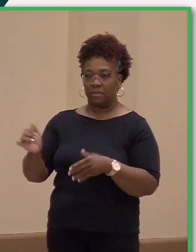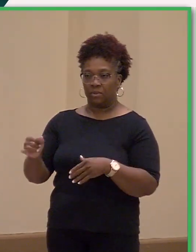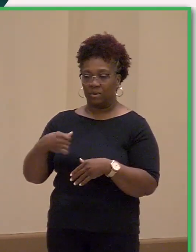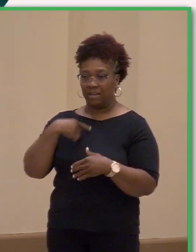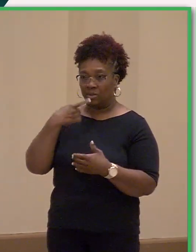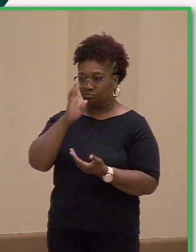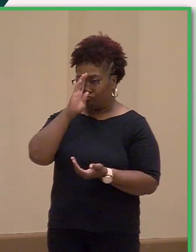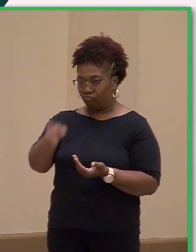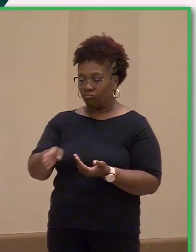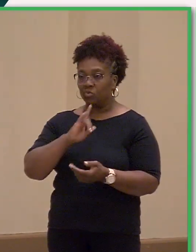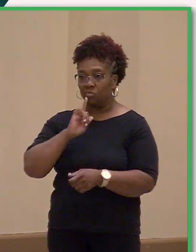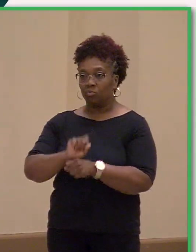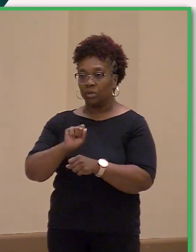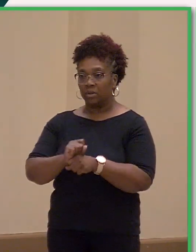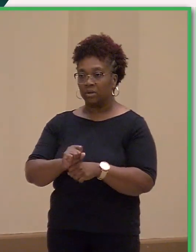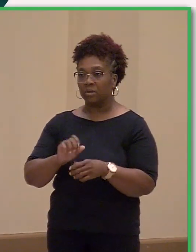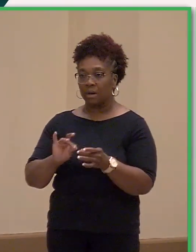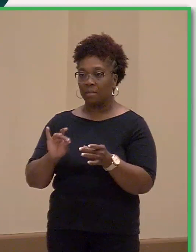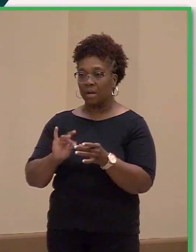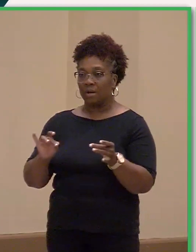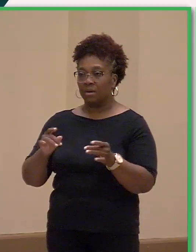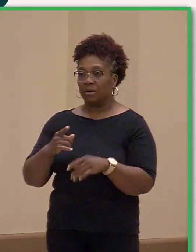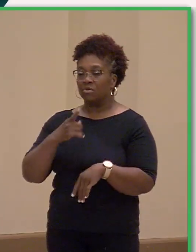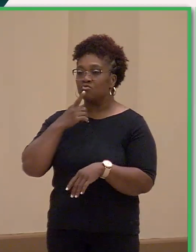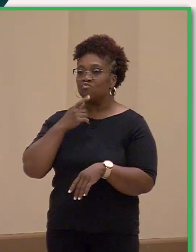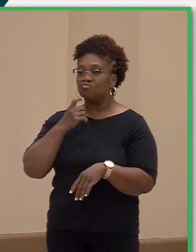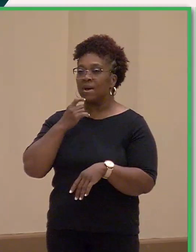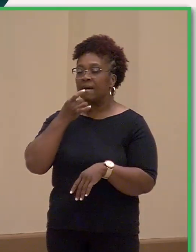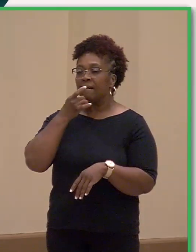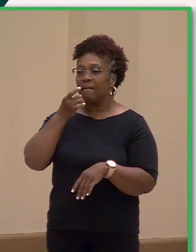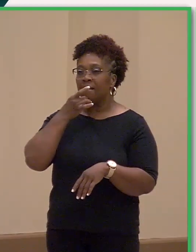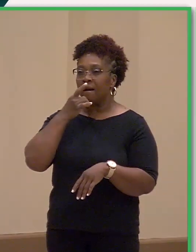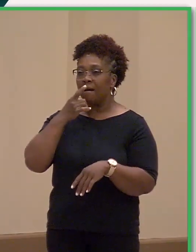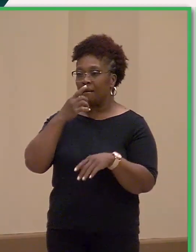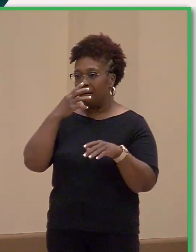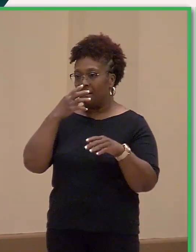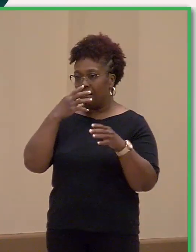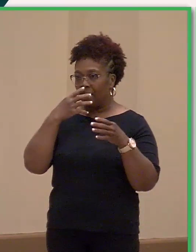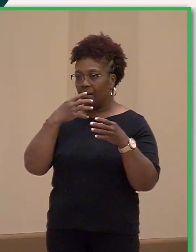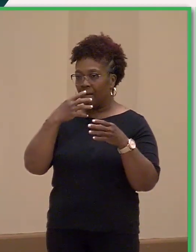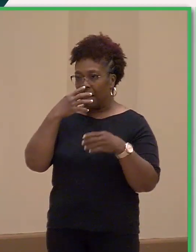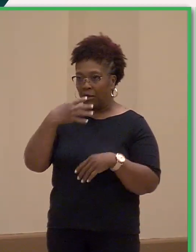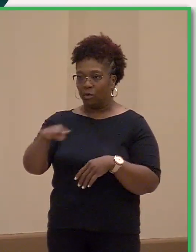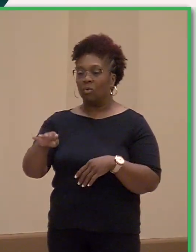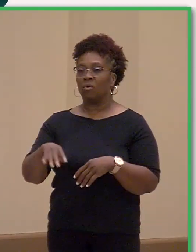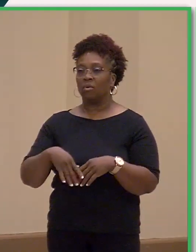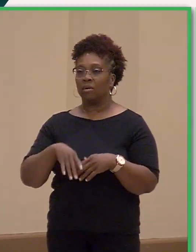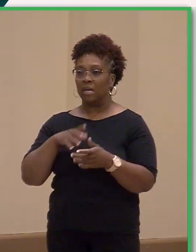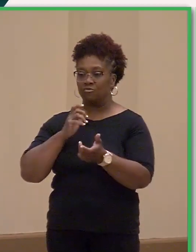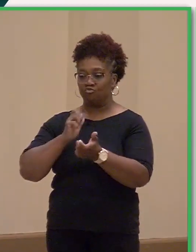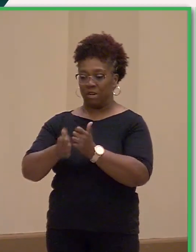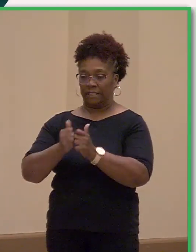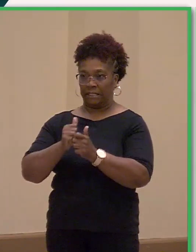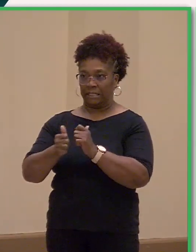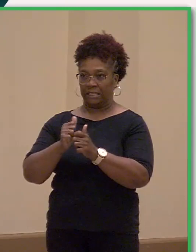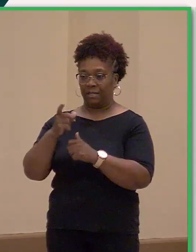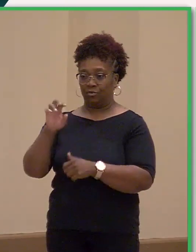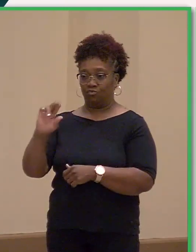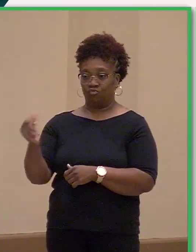talk, this red light running and drag racing is out of hand. We must stop it